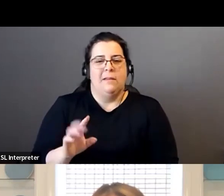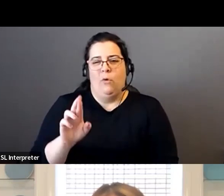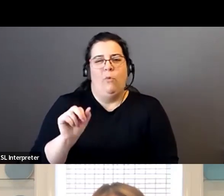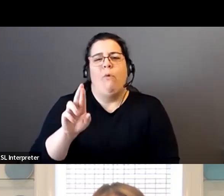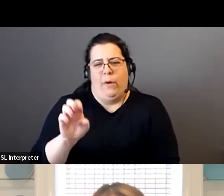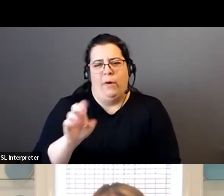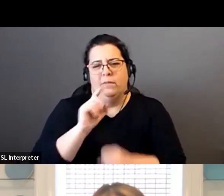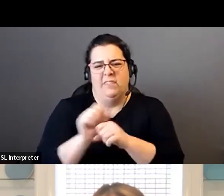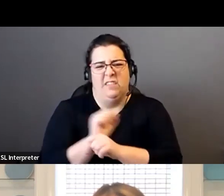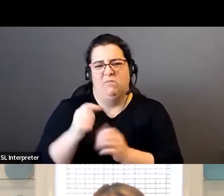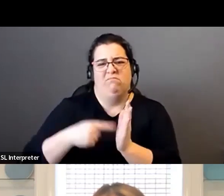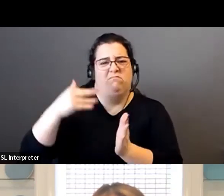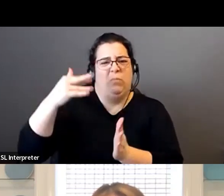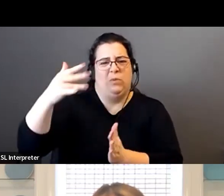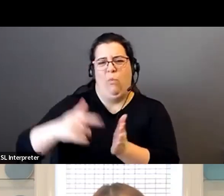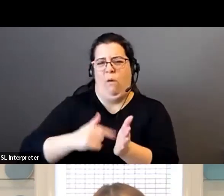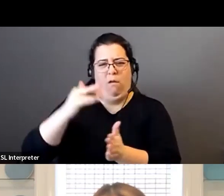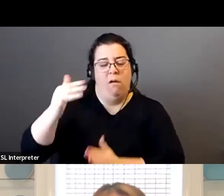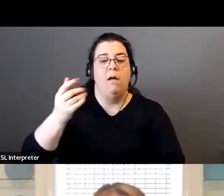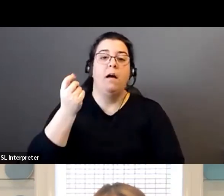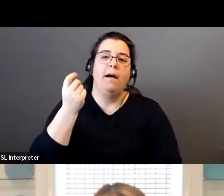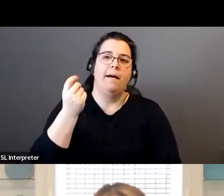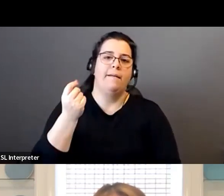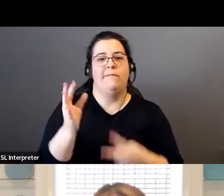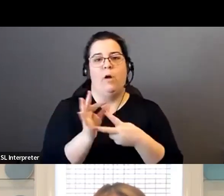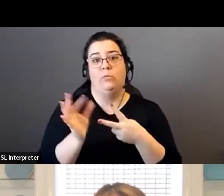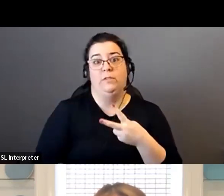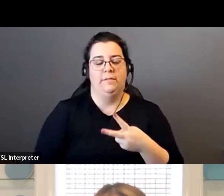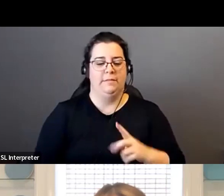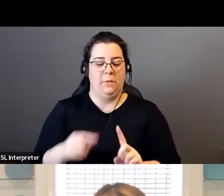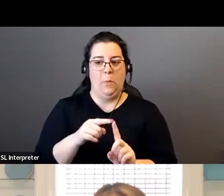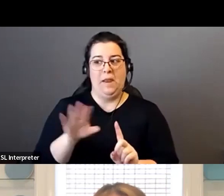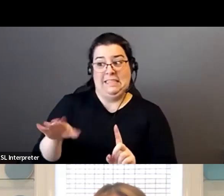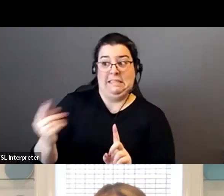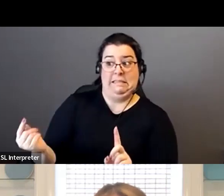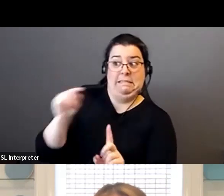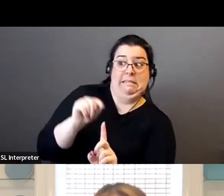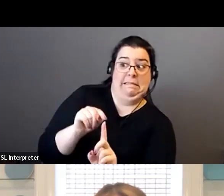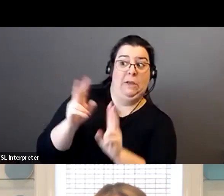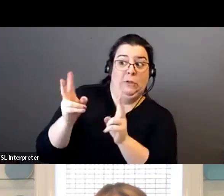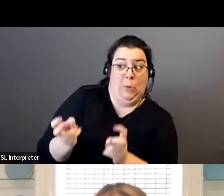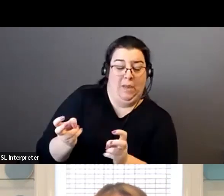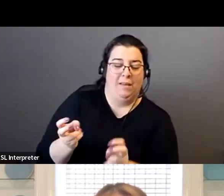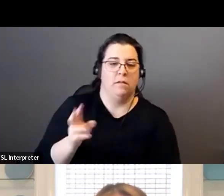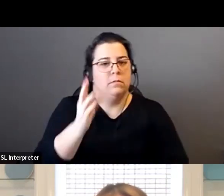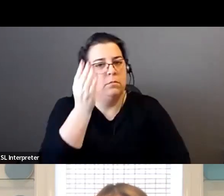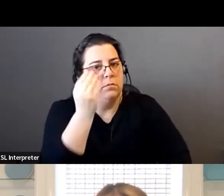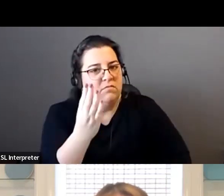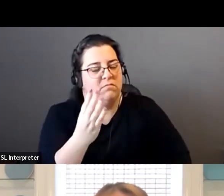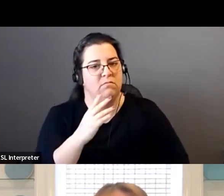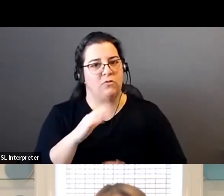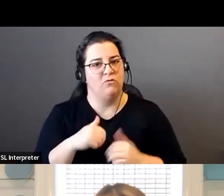say and go back to the topic, and it can be very challenging because you don't want to be